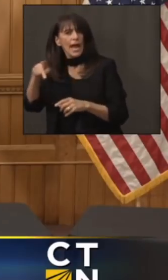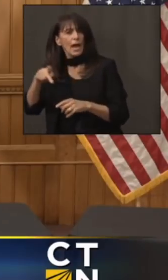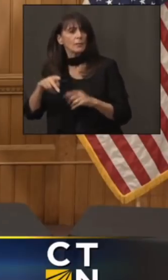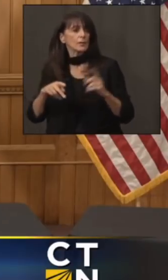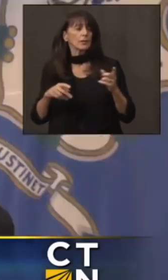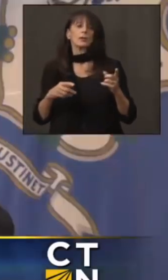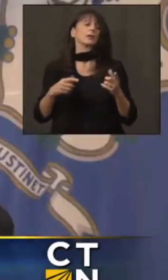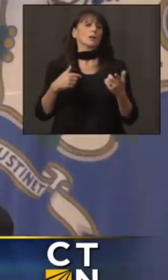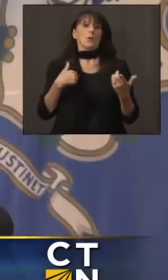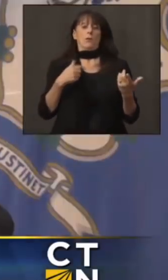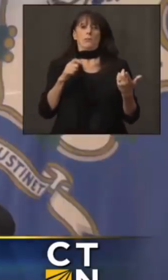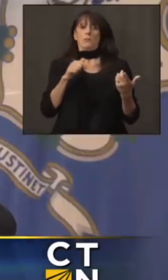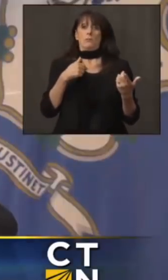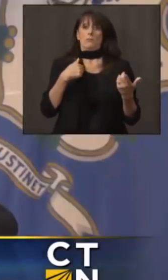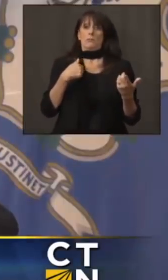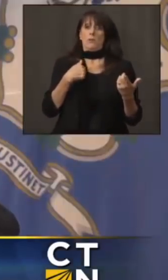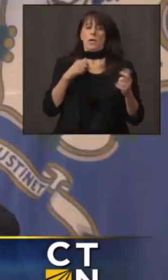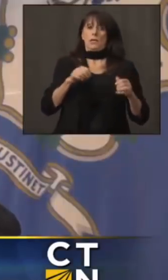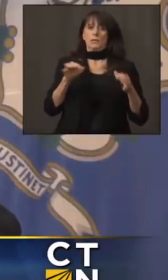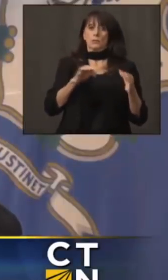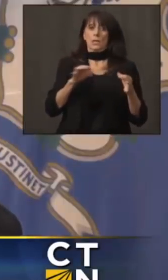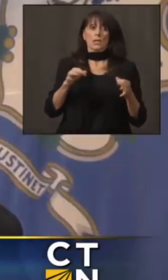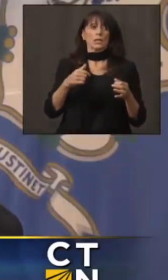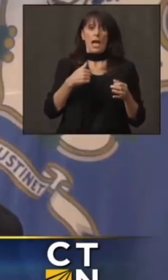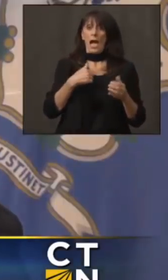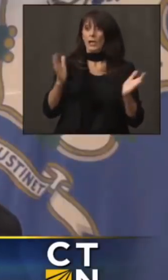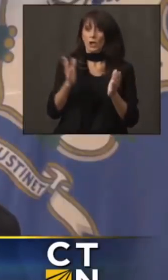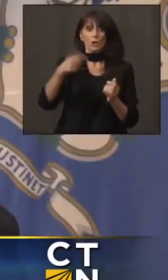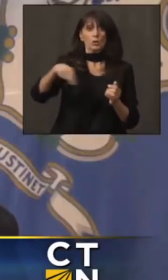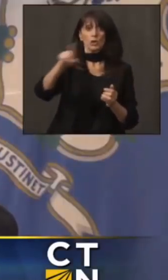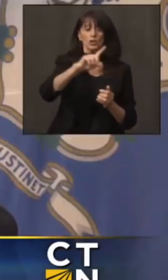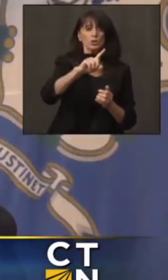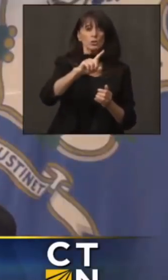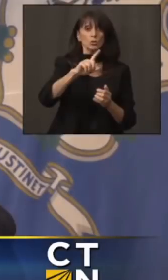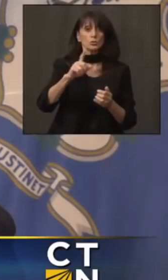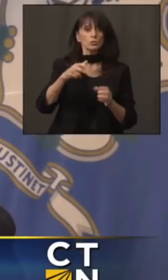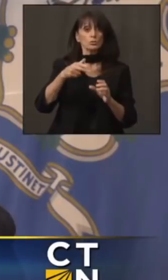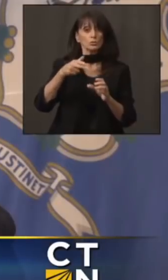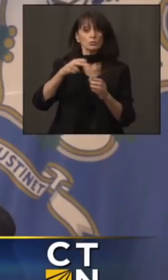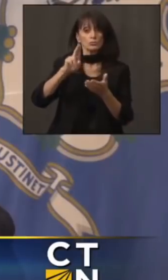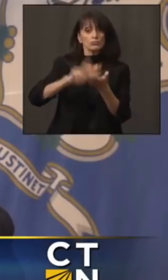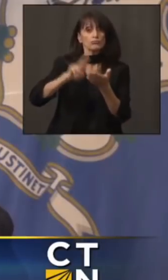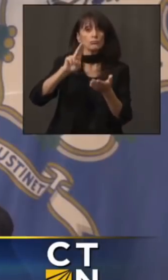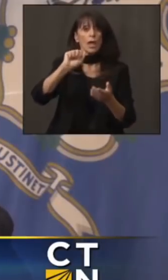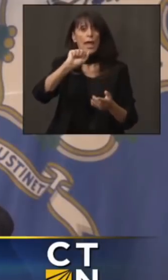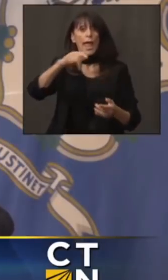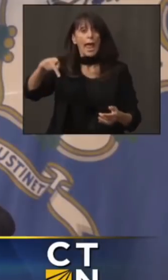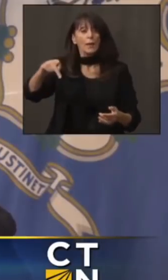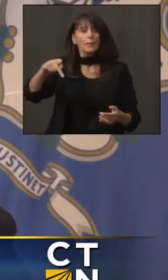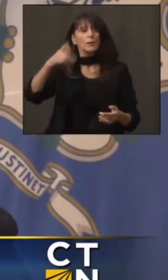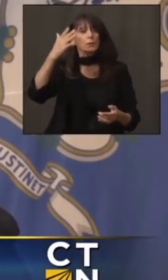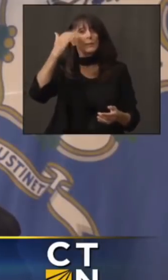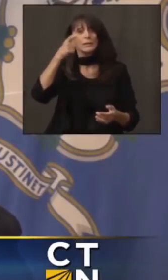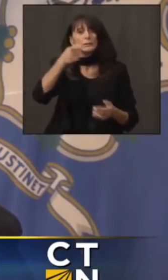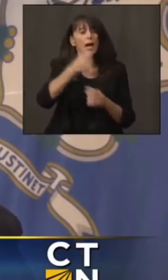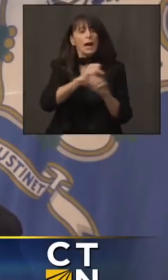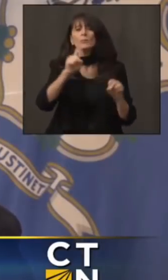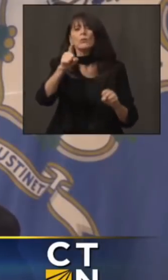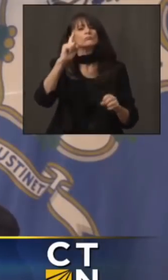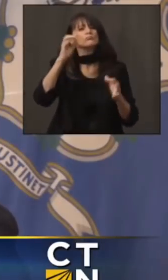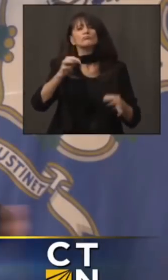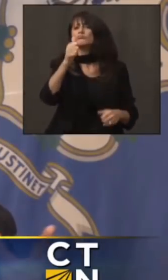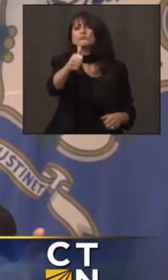mean, I urge you to opt in. I think it makes you safer. It makes those around you safer, but that's at your option.